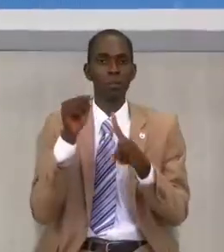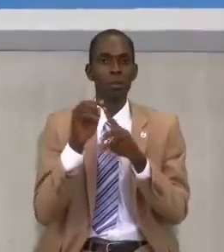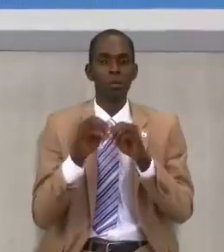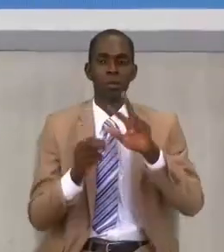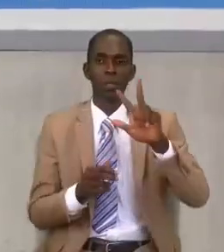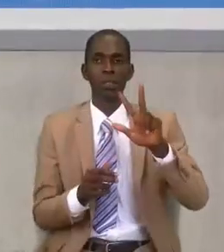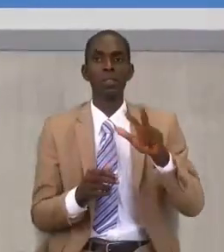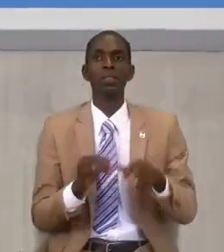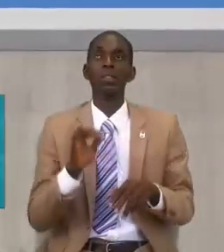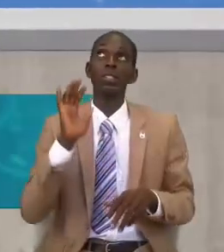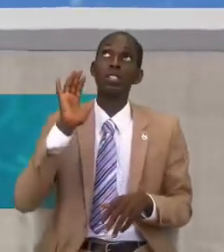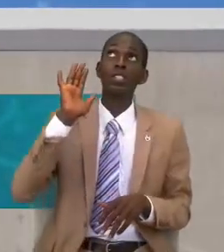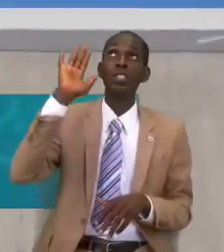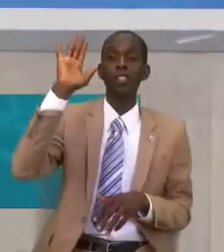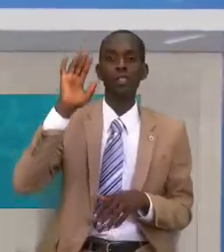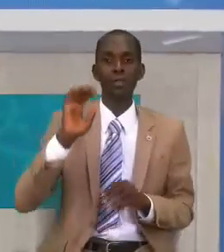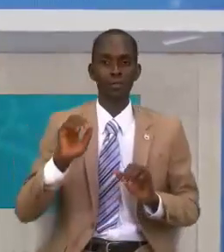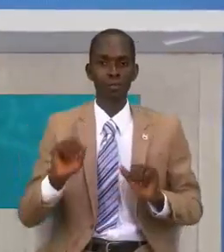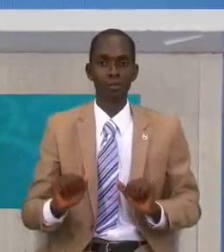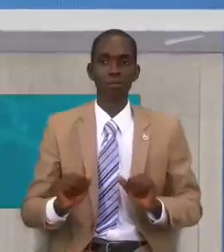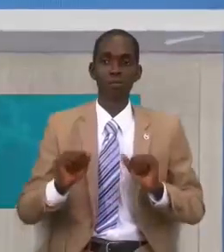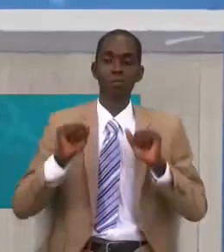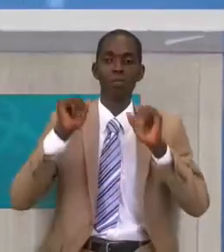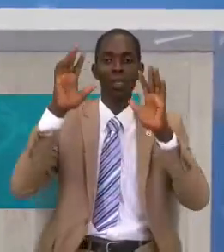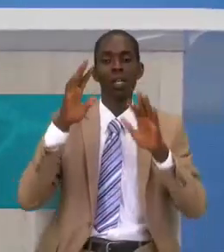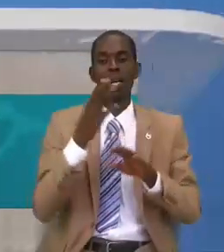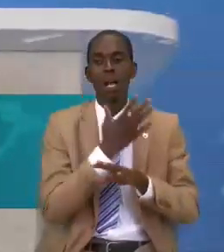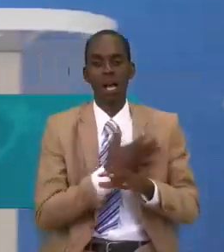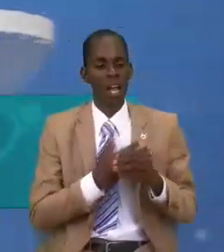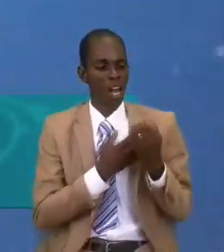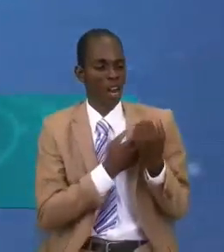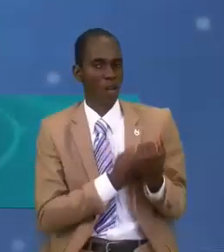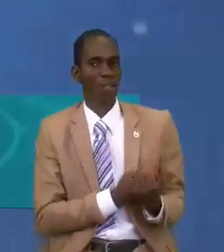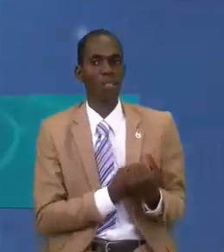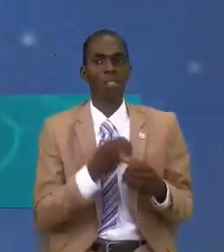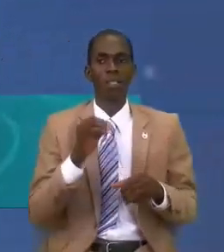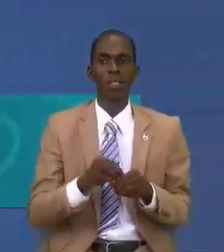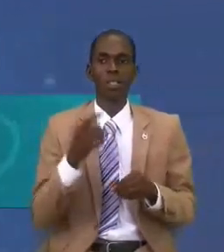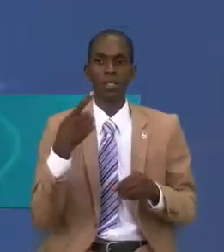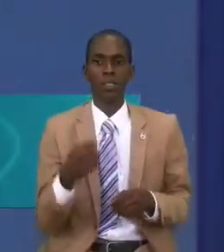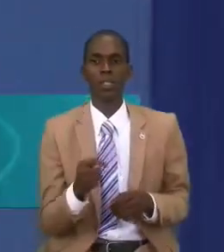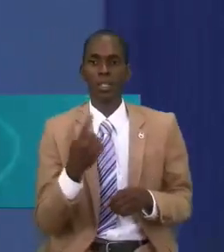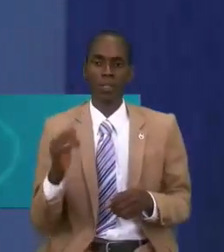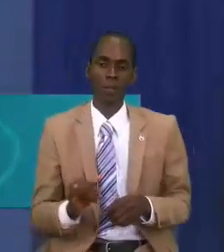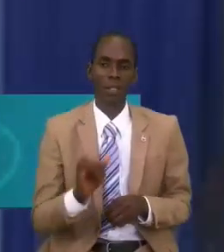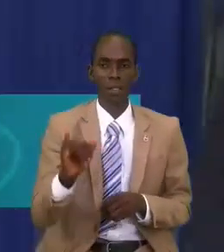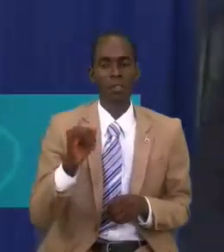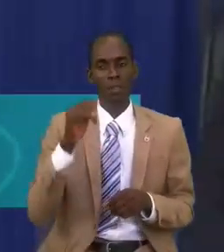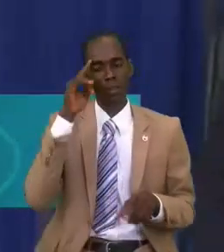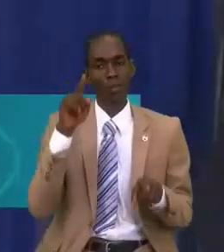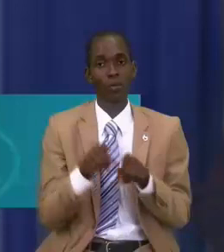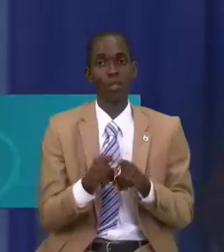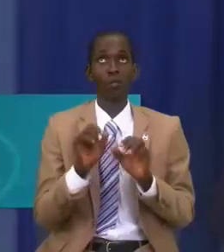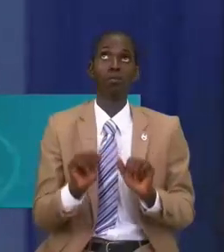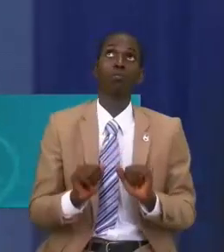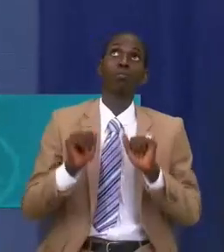confidence in the everlasting covenant. Consecration, that we commit ourselves